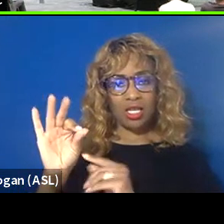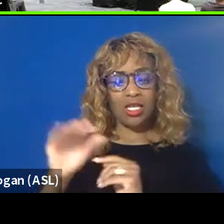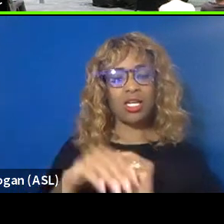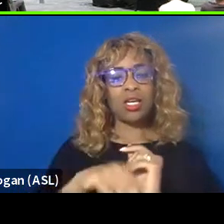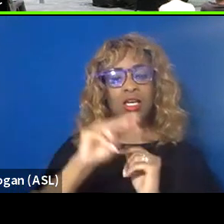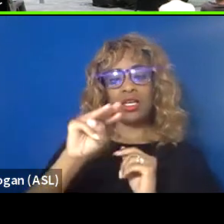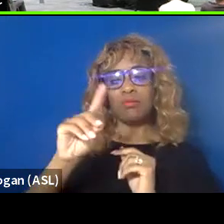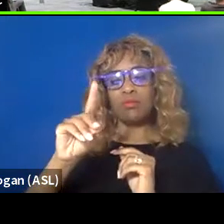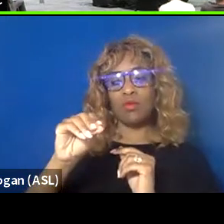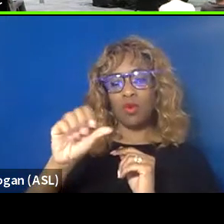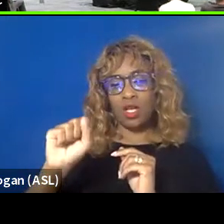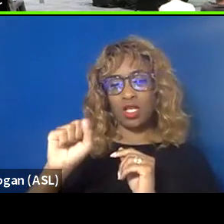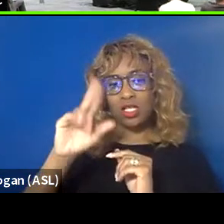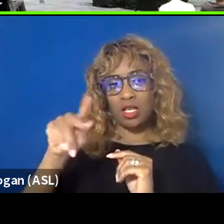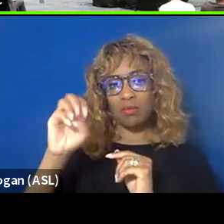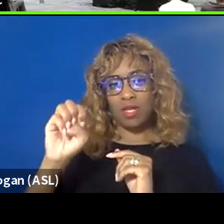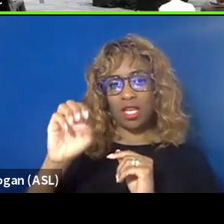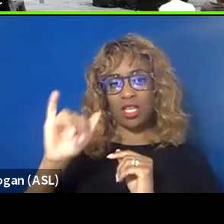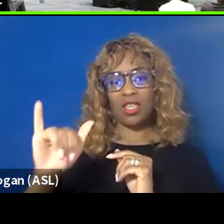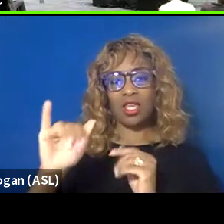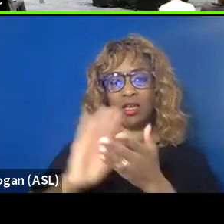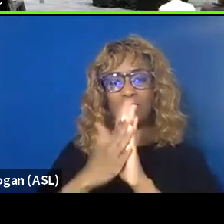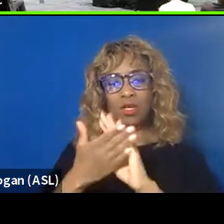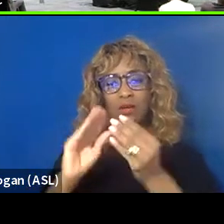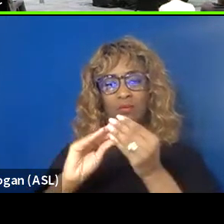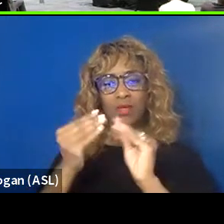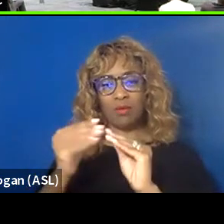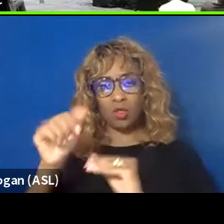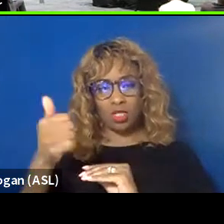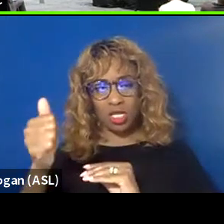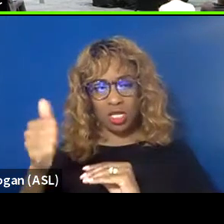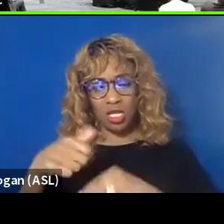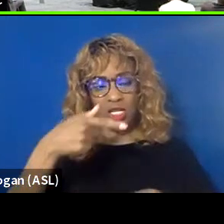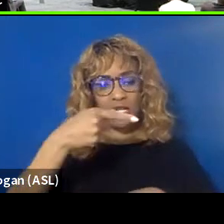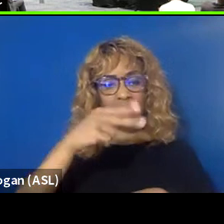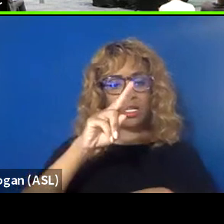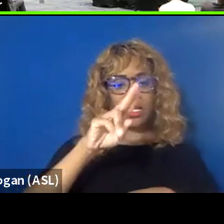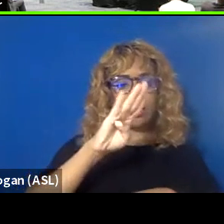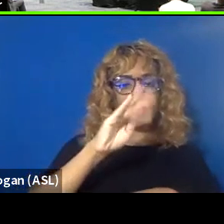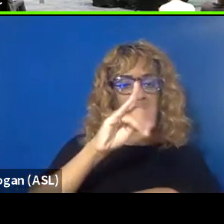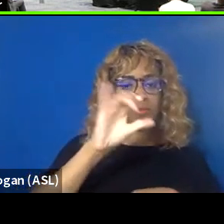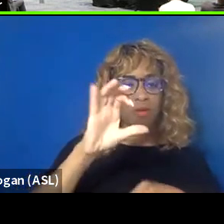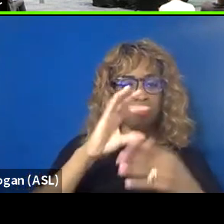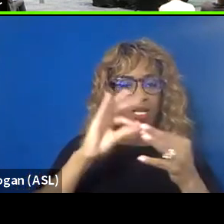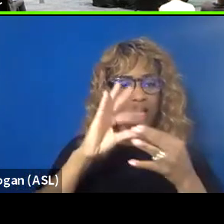MDOS updates number 10, Public Comment number 11,